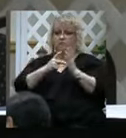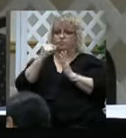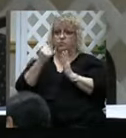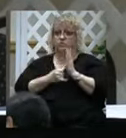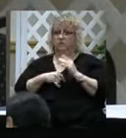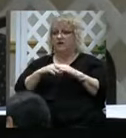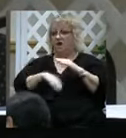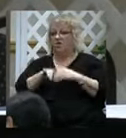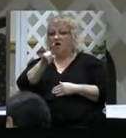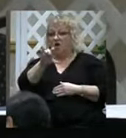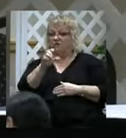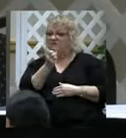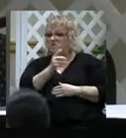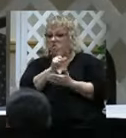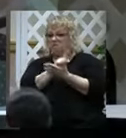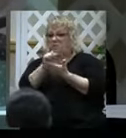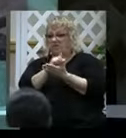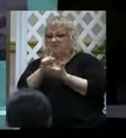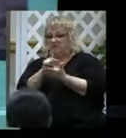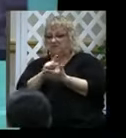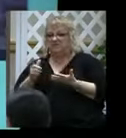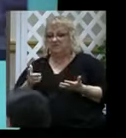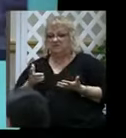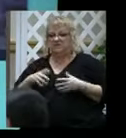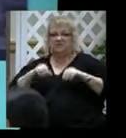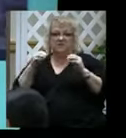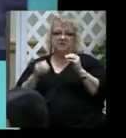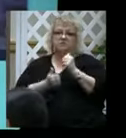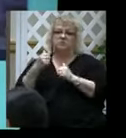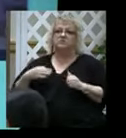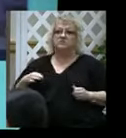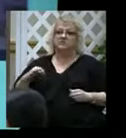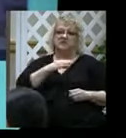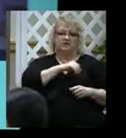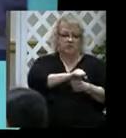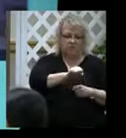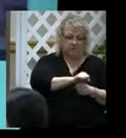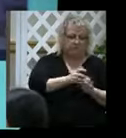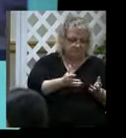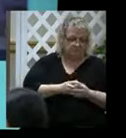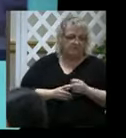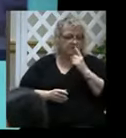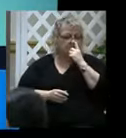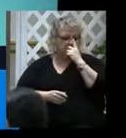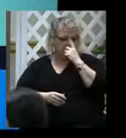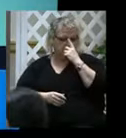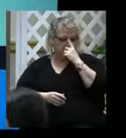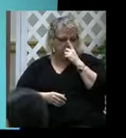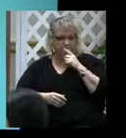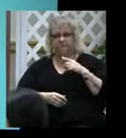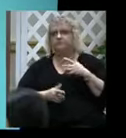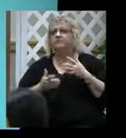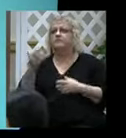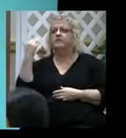$100. We did it in a few weeks. It took mostly staff time, okay? That was